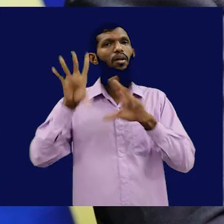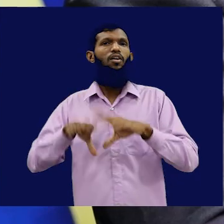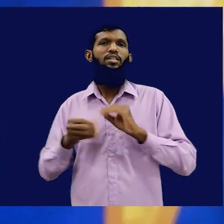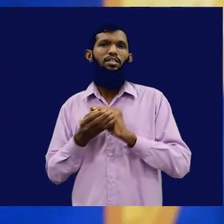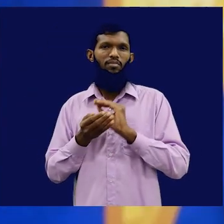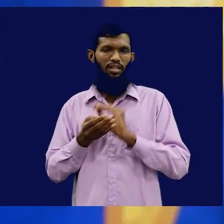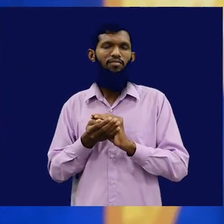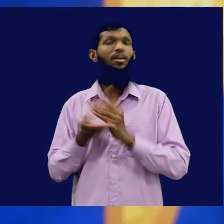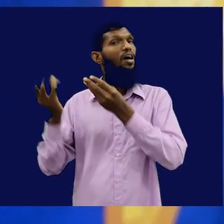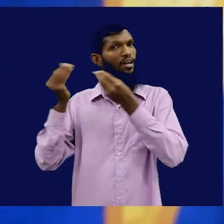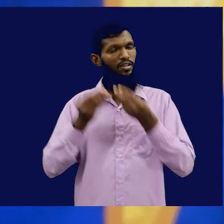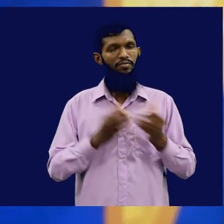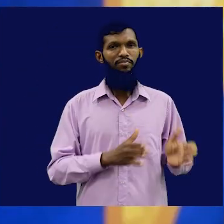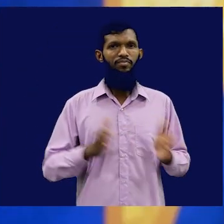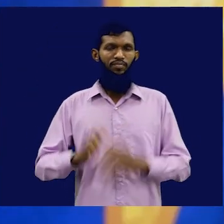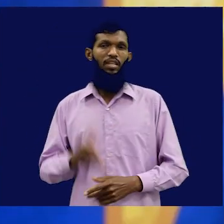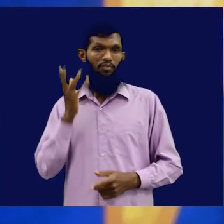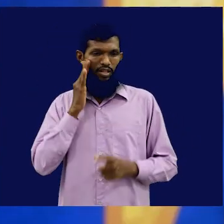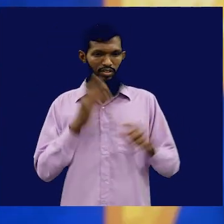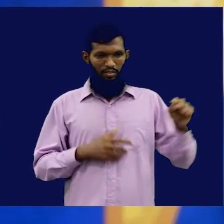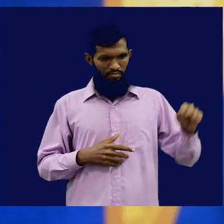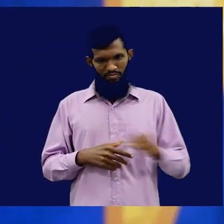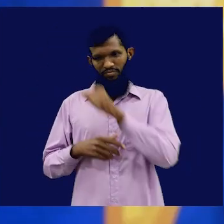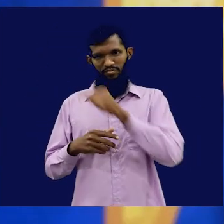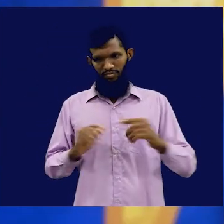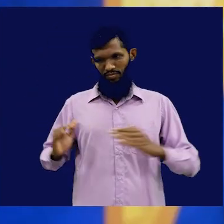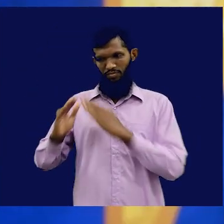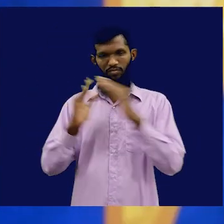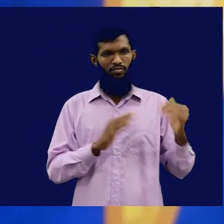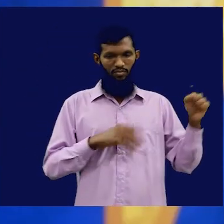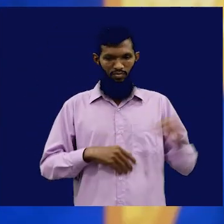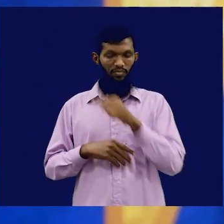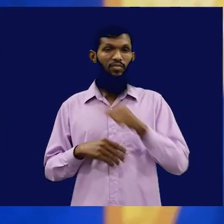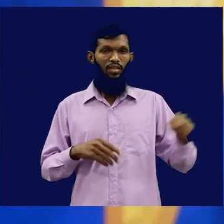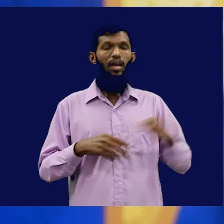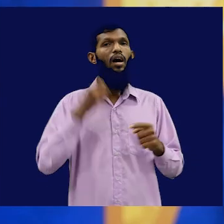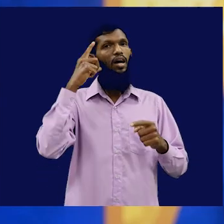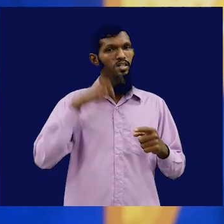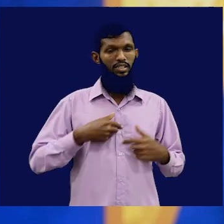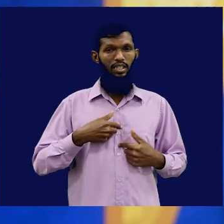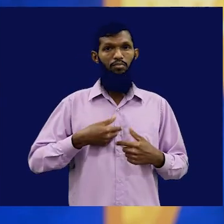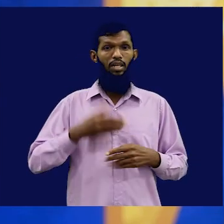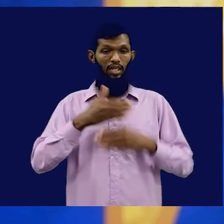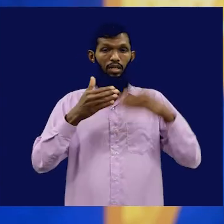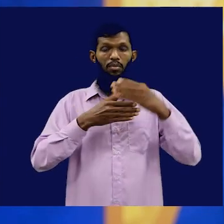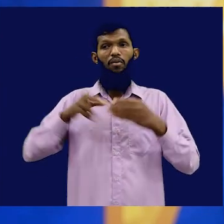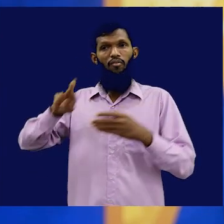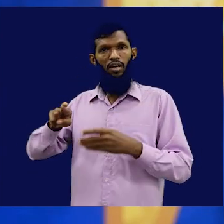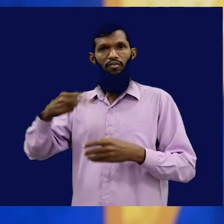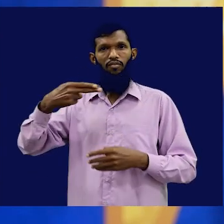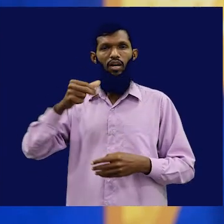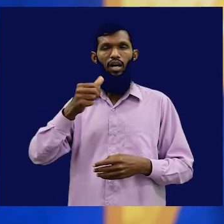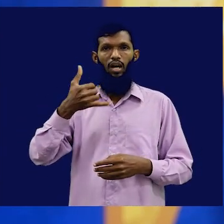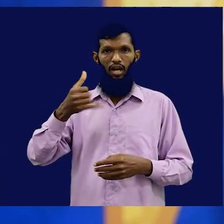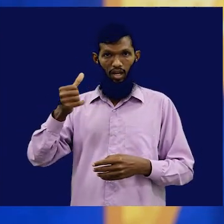for. When he does sa'y, running between Safa and Marwa, he is reminded of the trial endured by